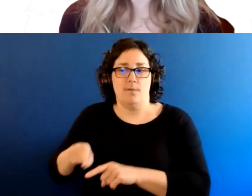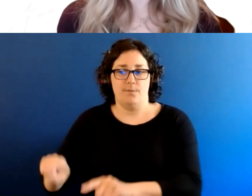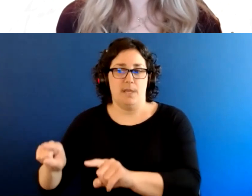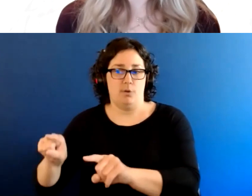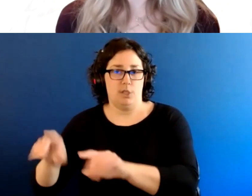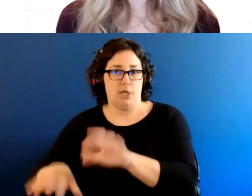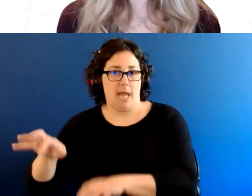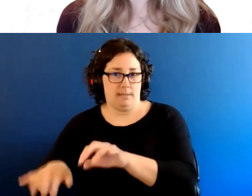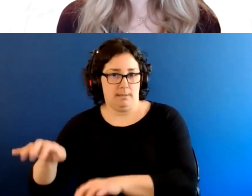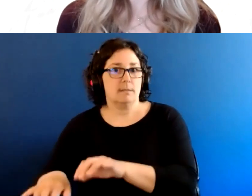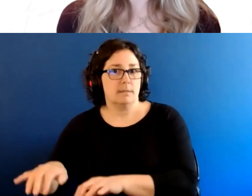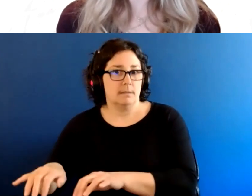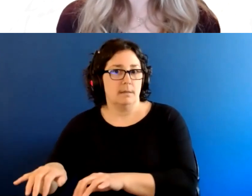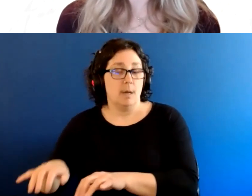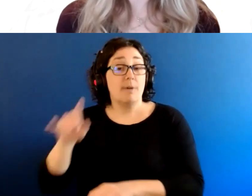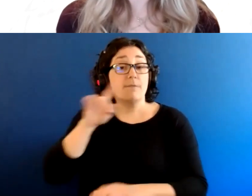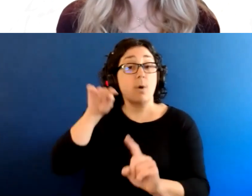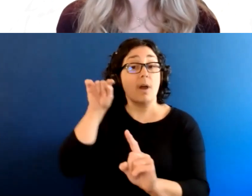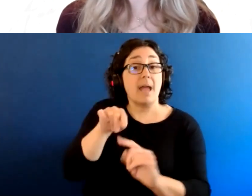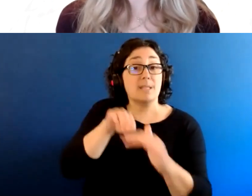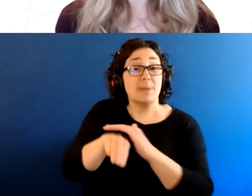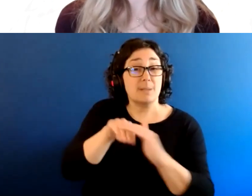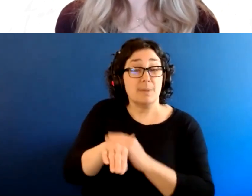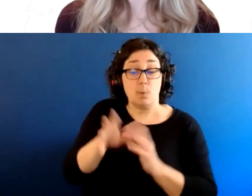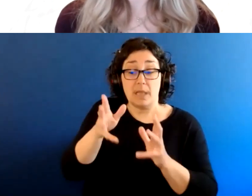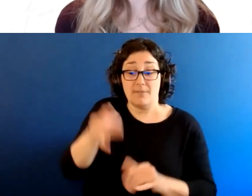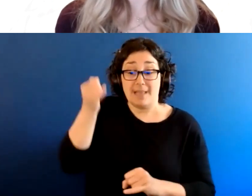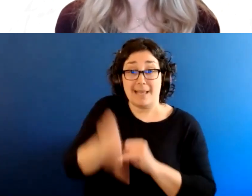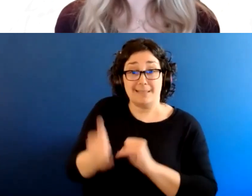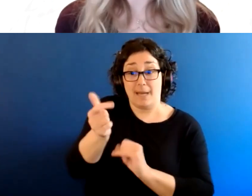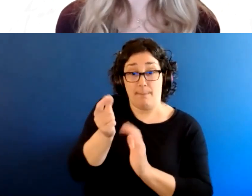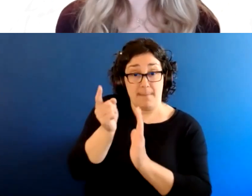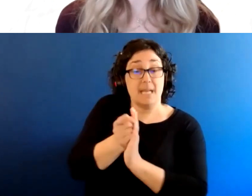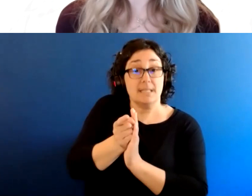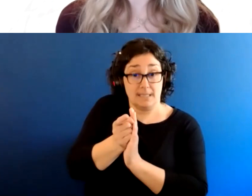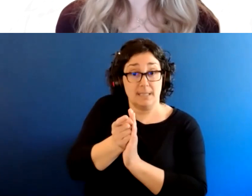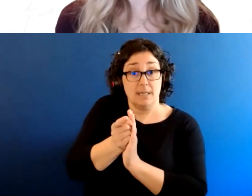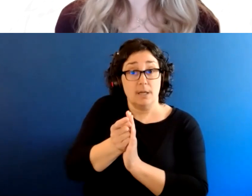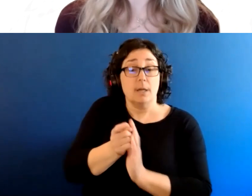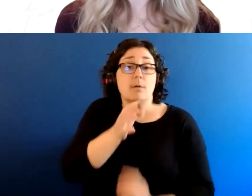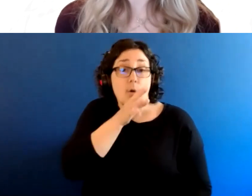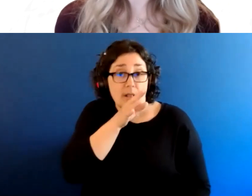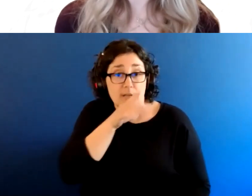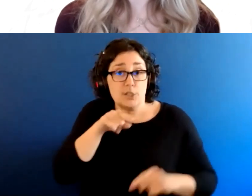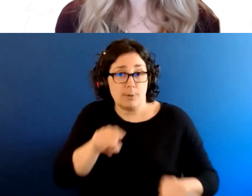purposes of accessibility, I'm going to be leaving the last 10 minutes to answer any questions orally